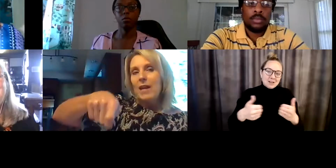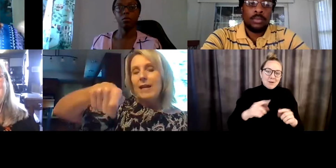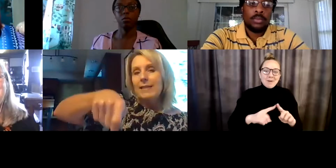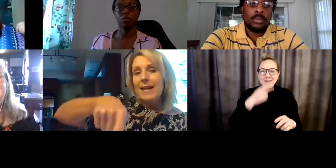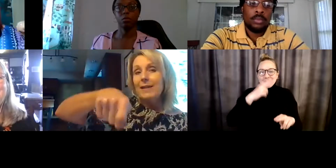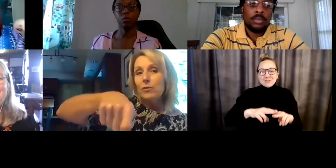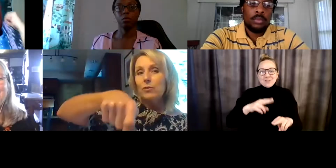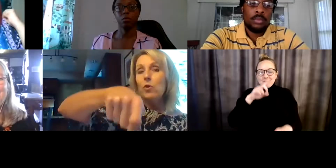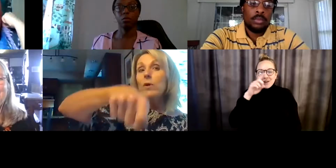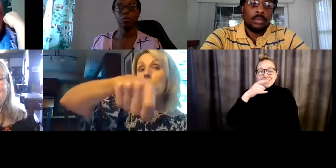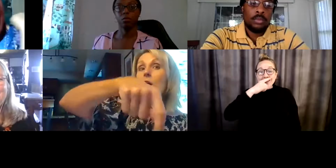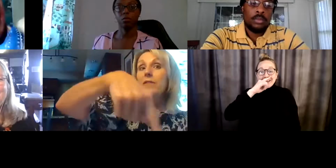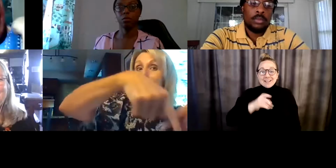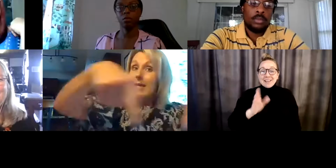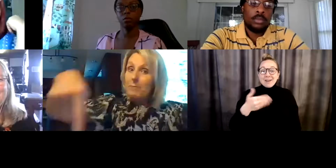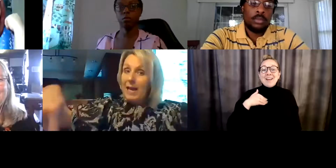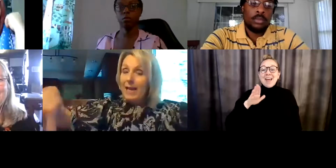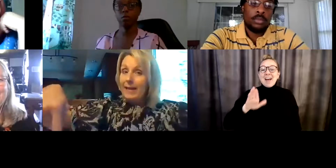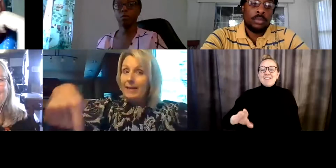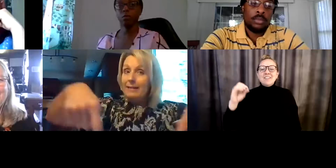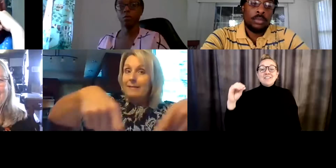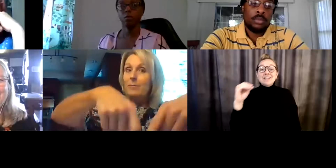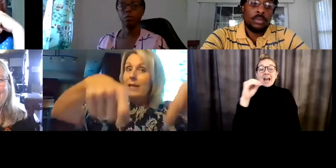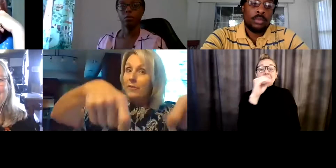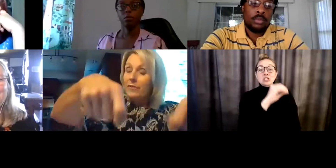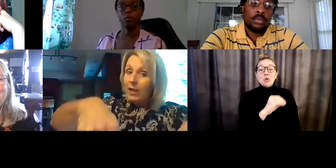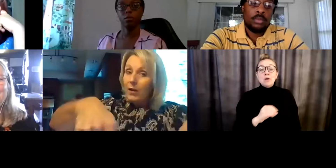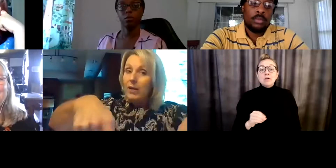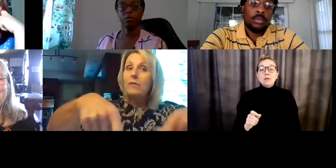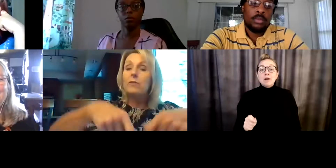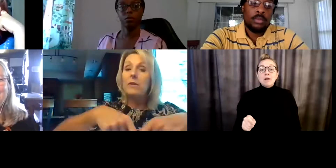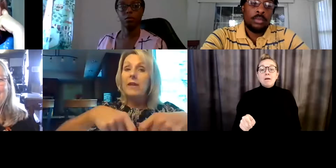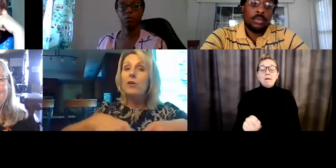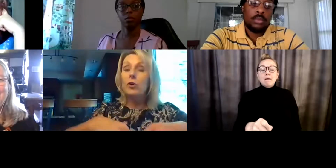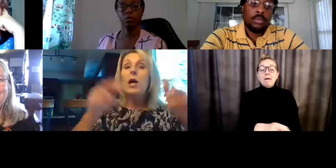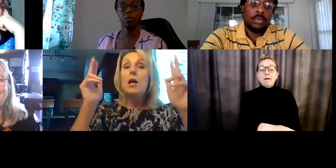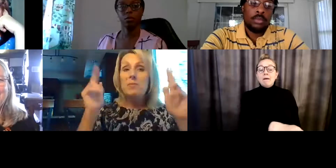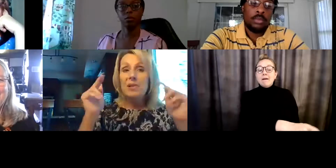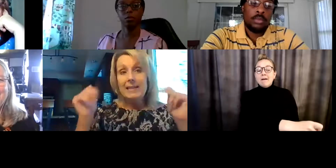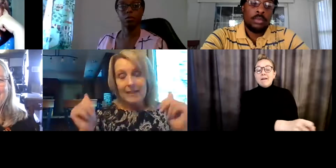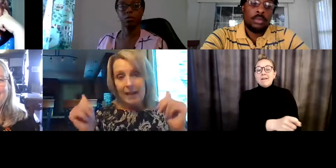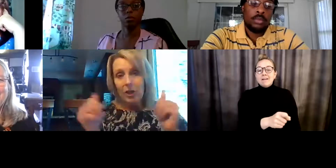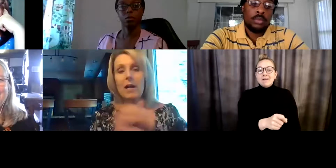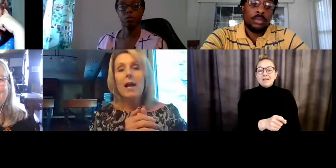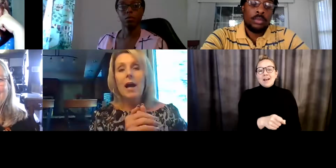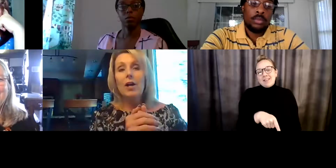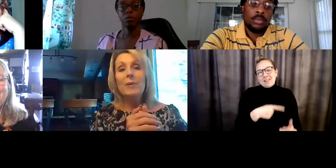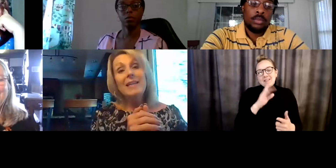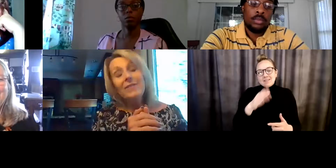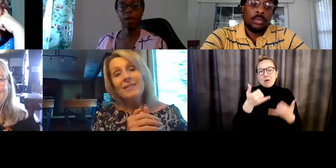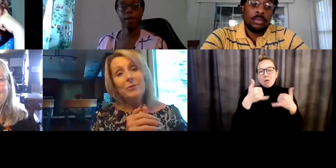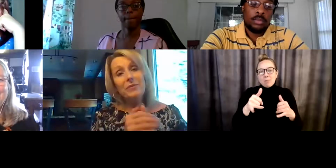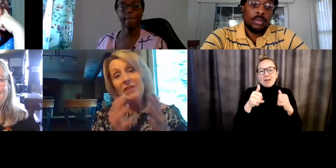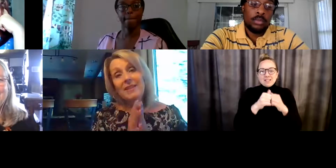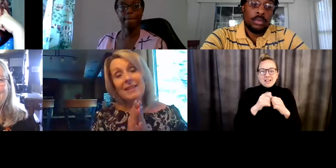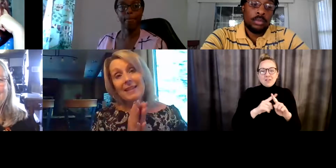dinosaurs and the dinosaurs going across that tape line into somebody else's area so that they could play together. And